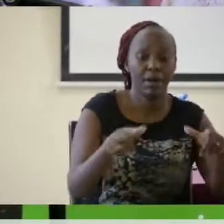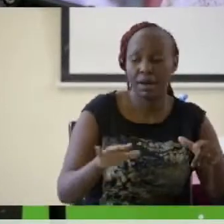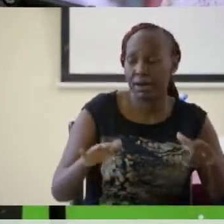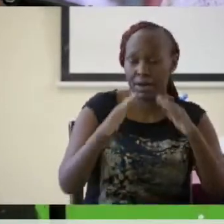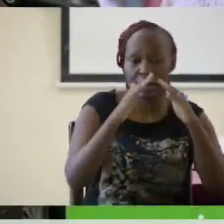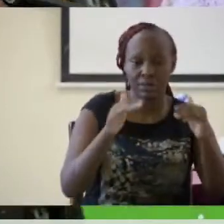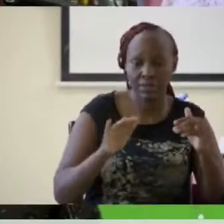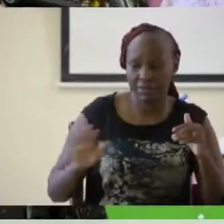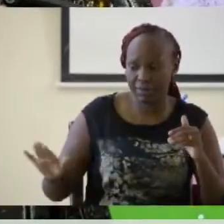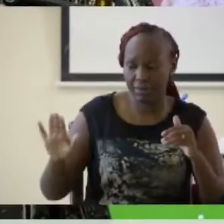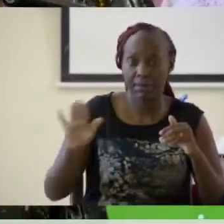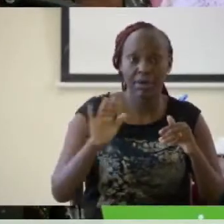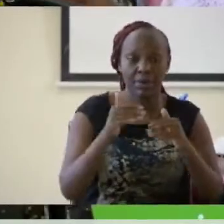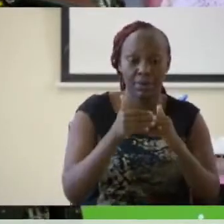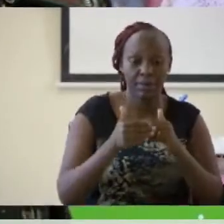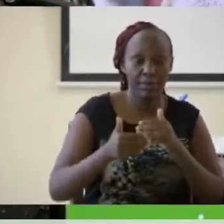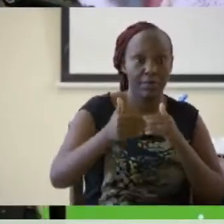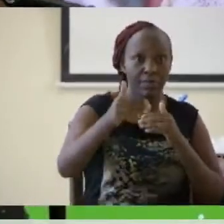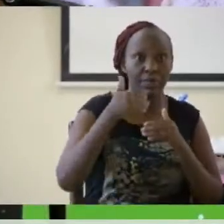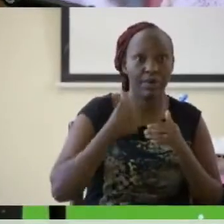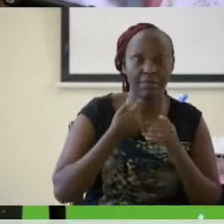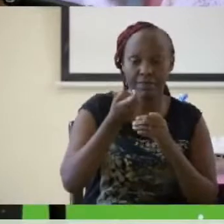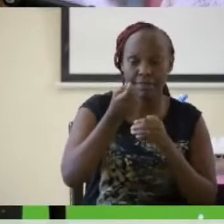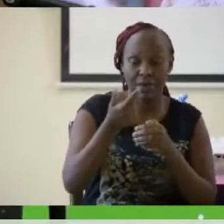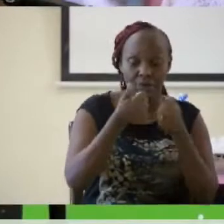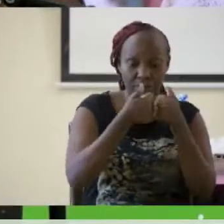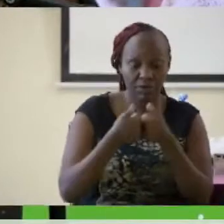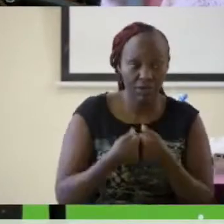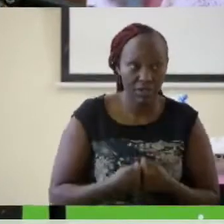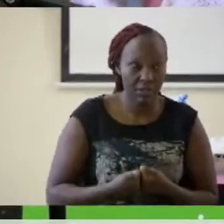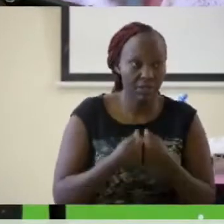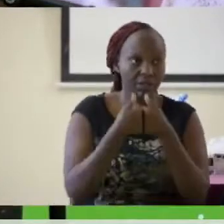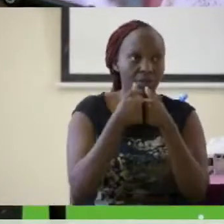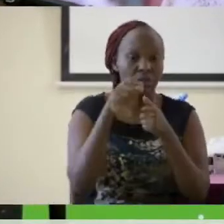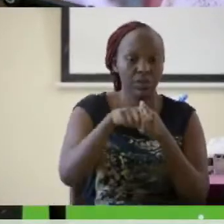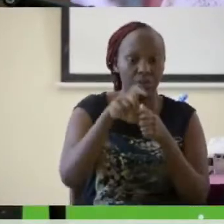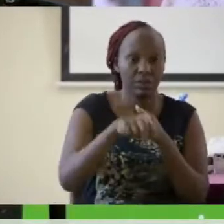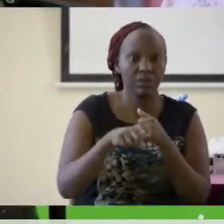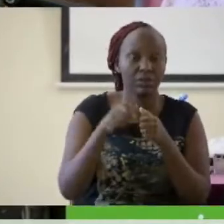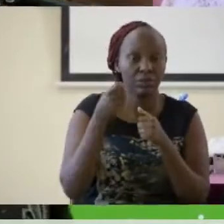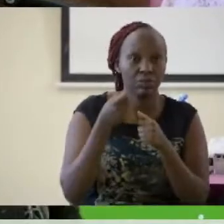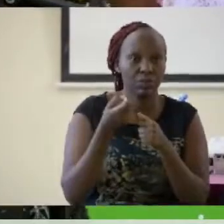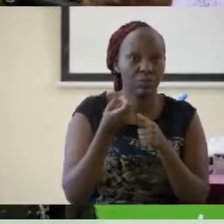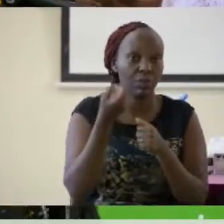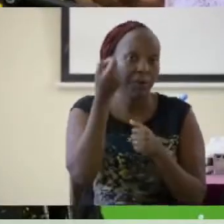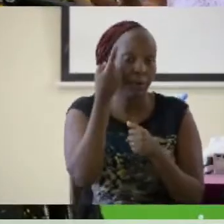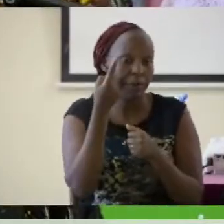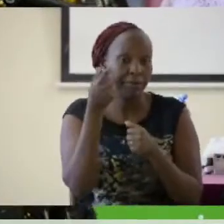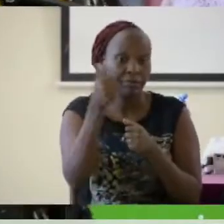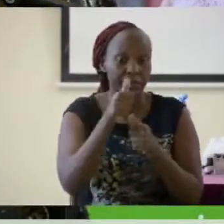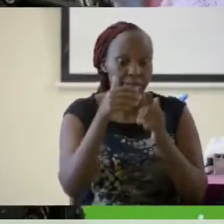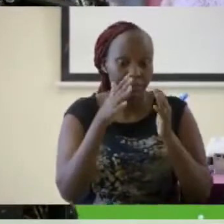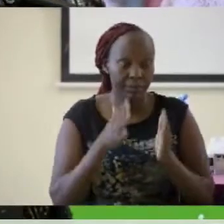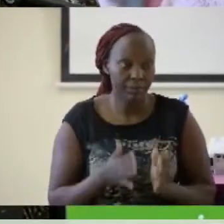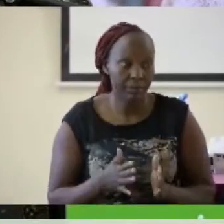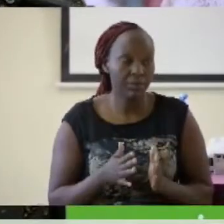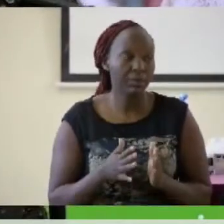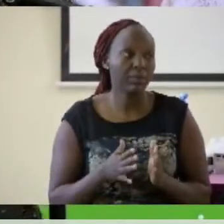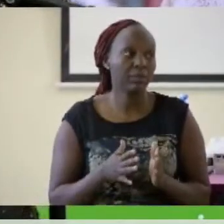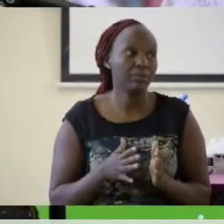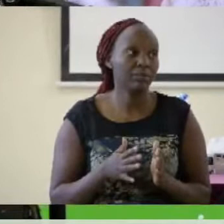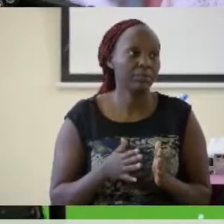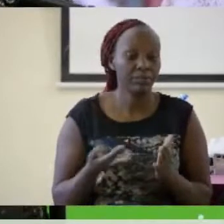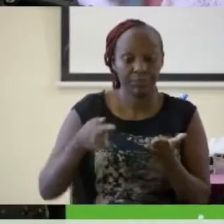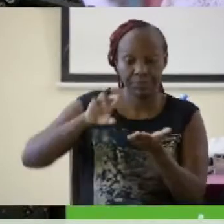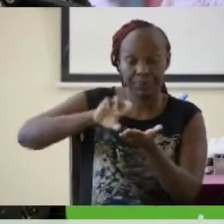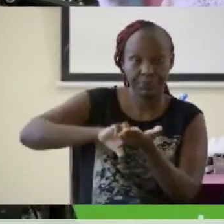But as we moved forward, there are a few challenges which we need to take into account for anybody trying to